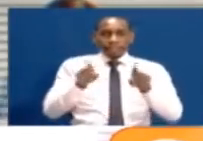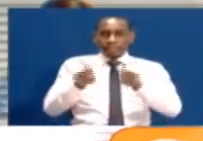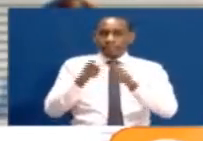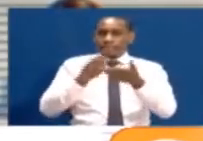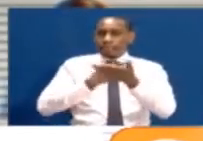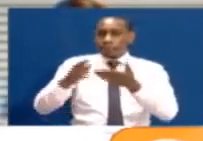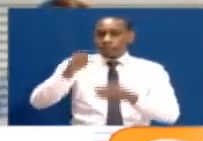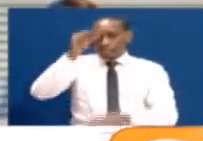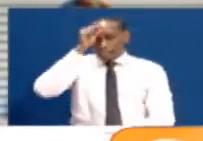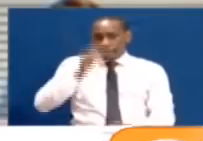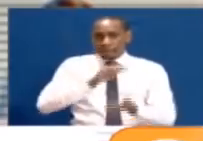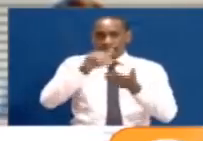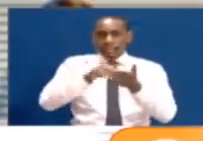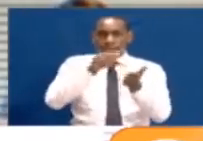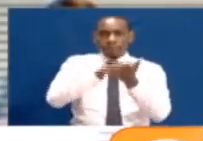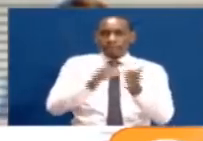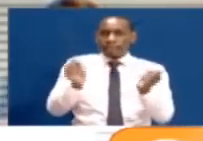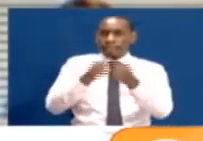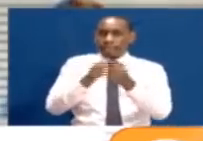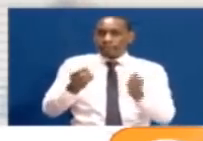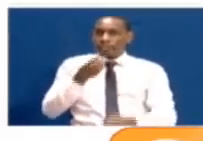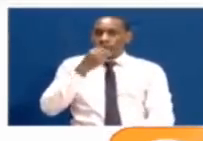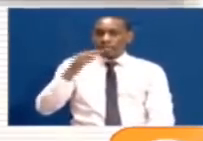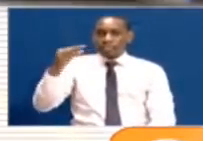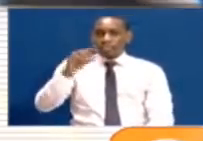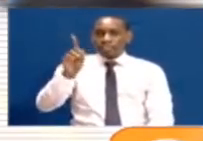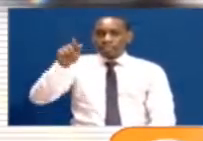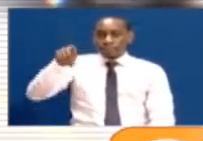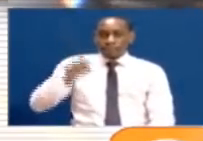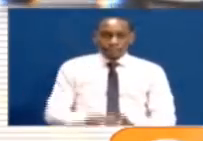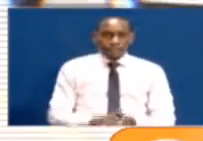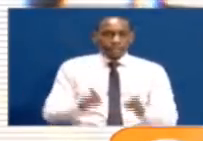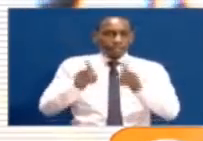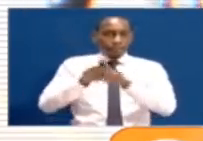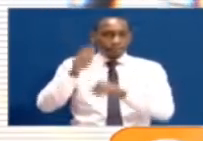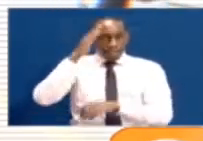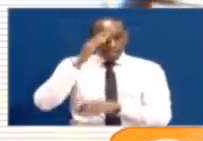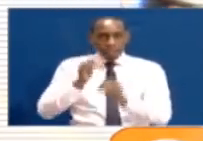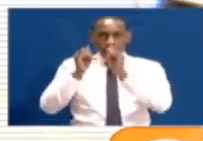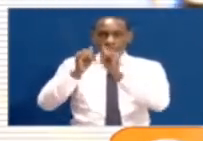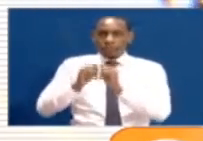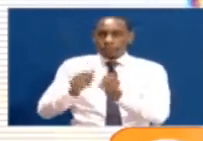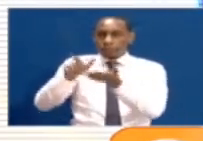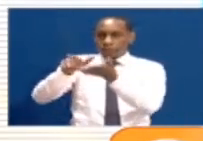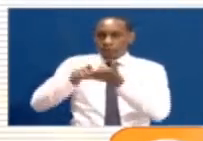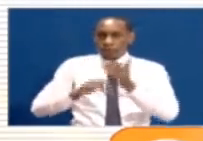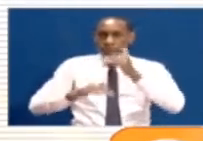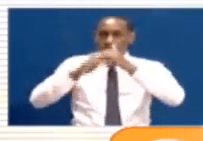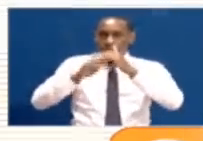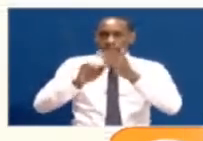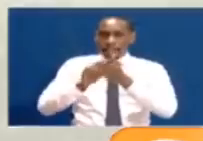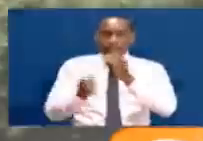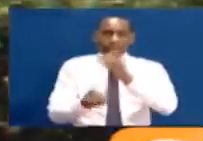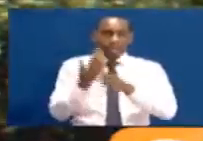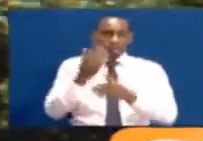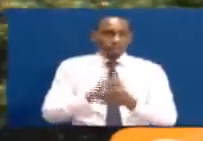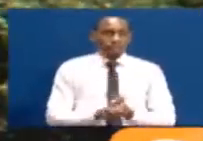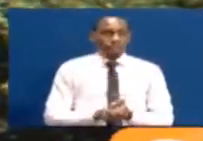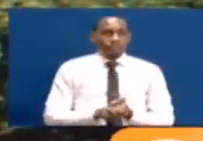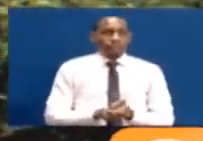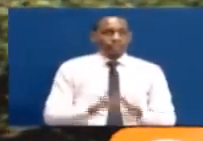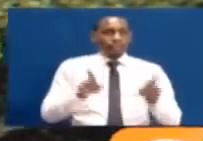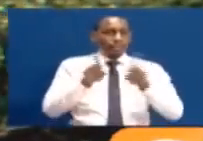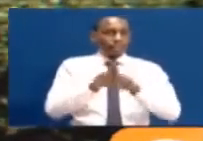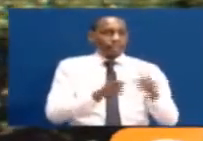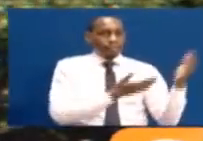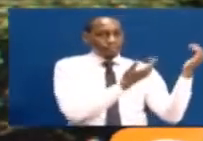governor of central bank said you cannot eat GDP. Keeping in mind the new debt ceiling that has been put in place. But the